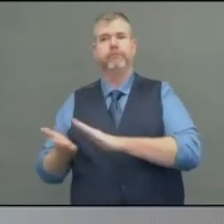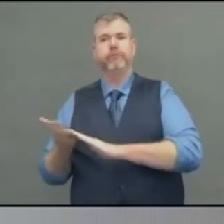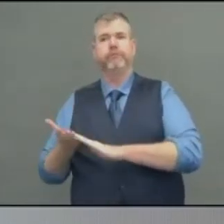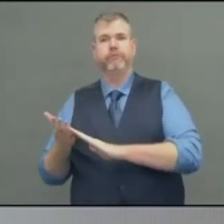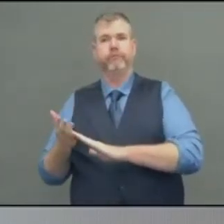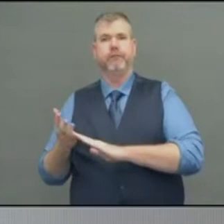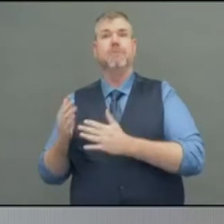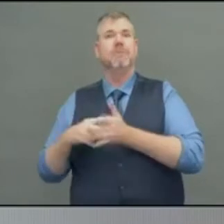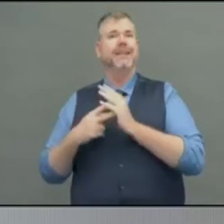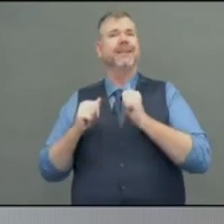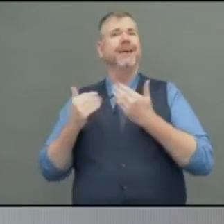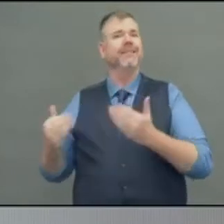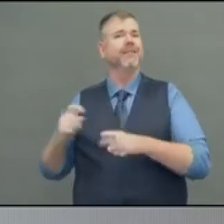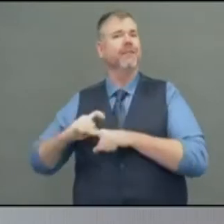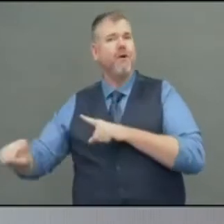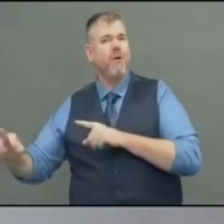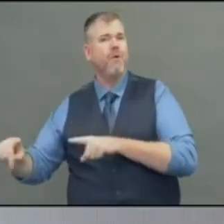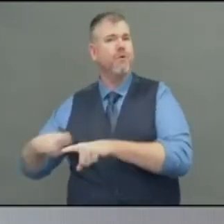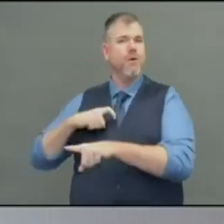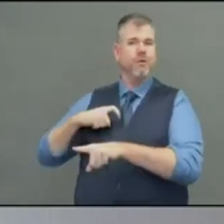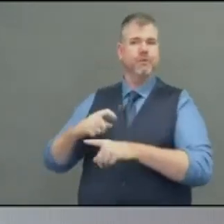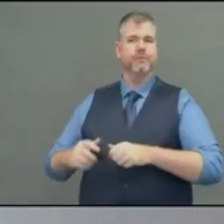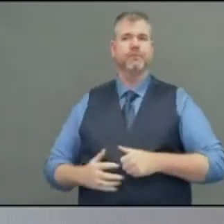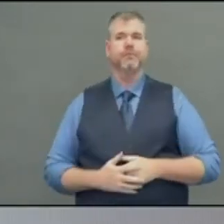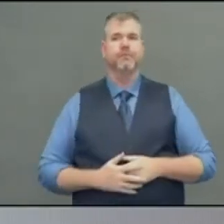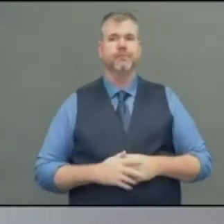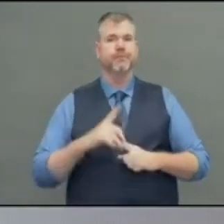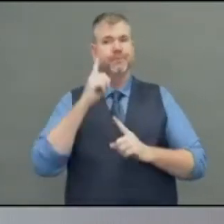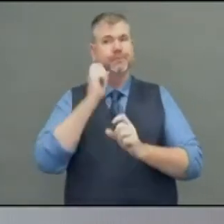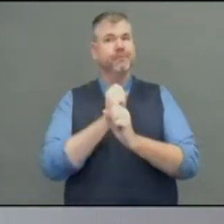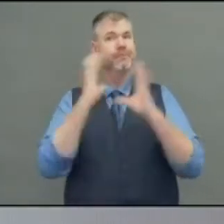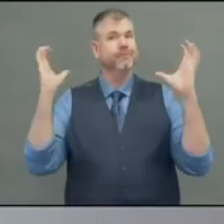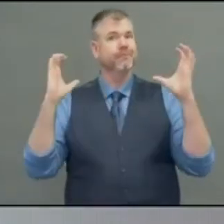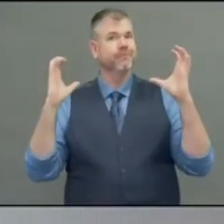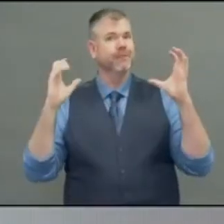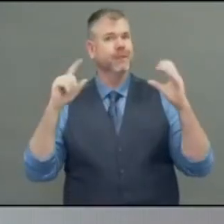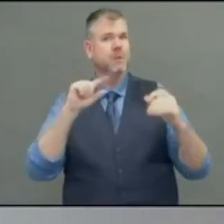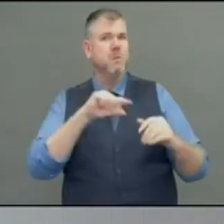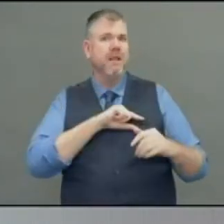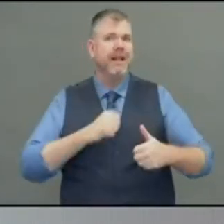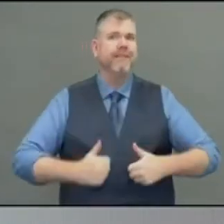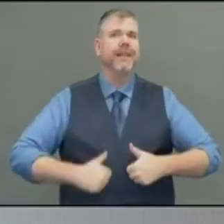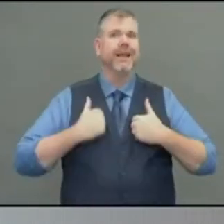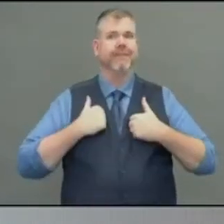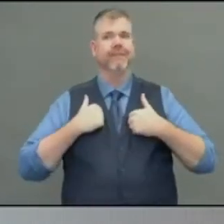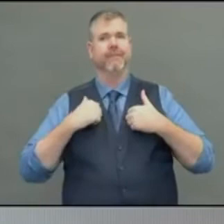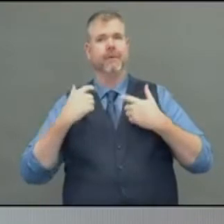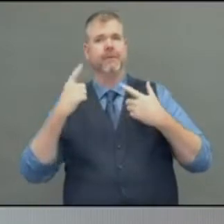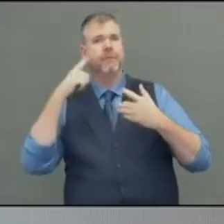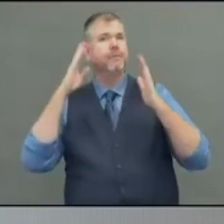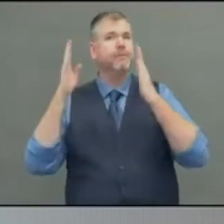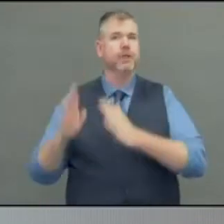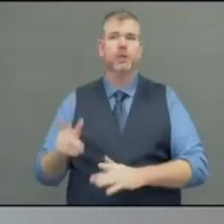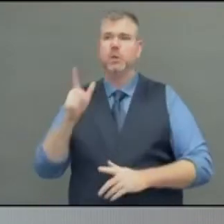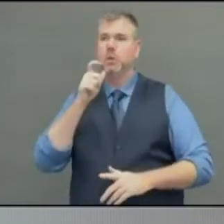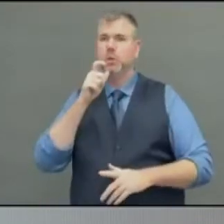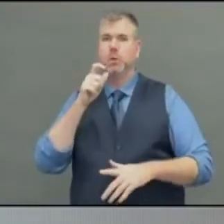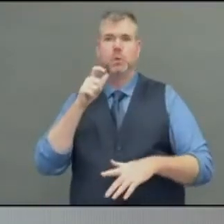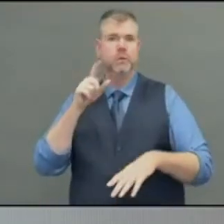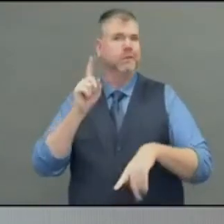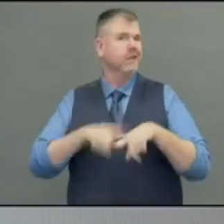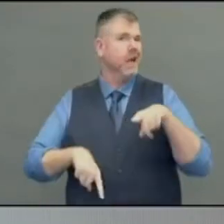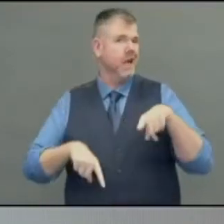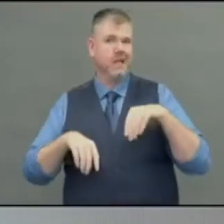imagine how the quality of life of a person that is paralyzed would improve if you can just be independently making